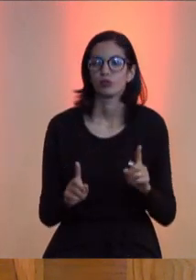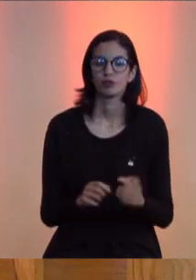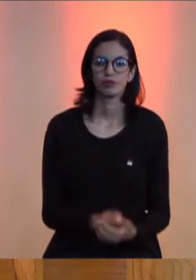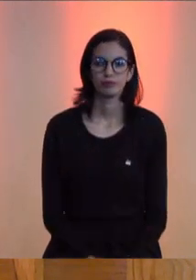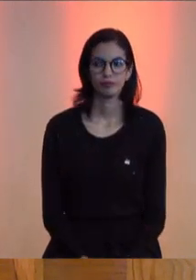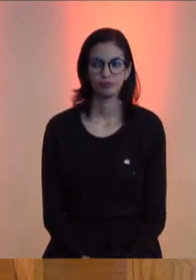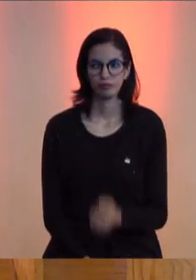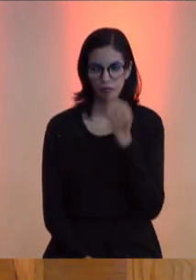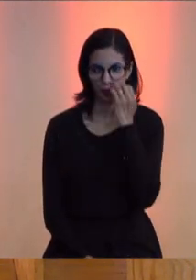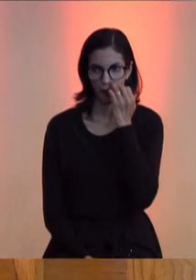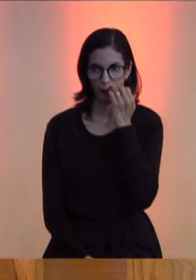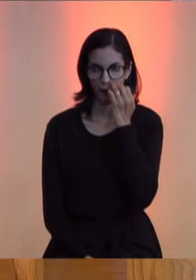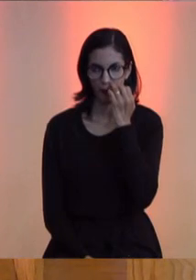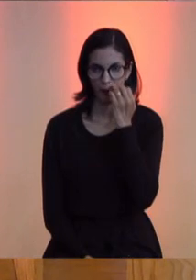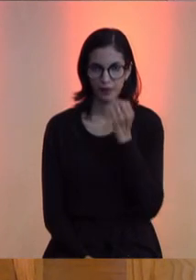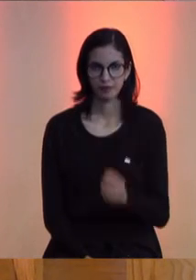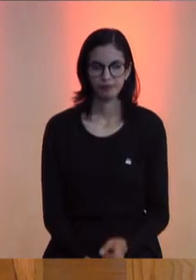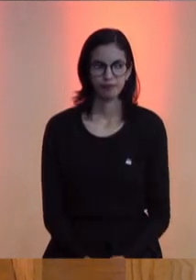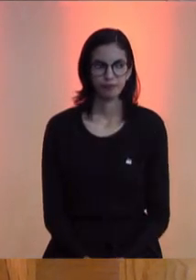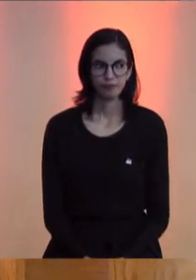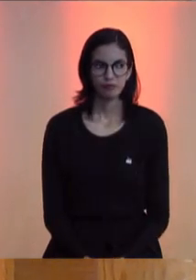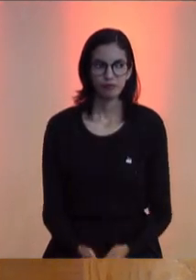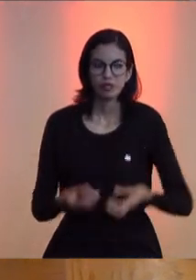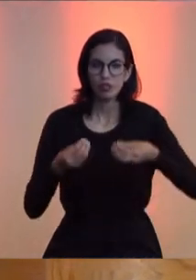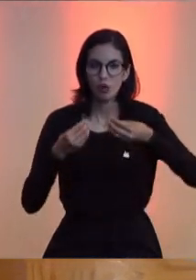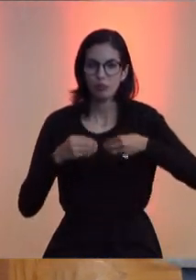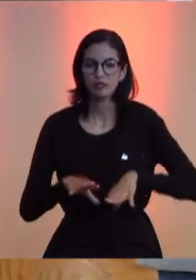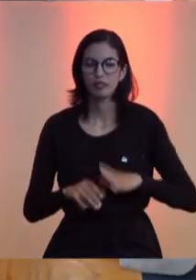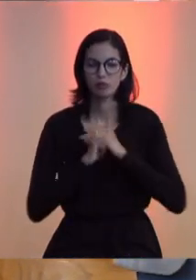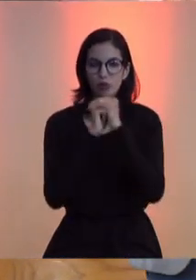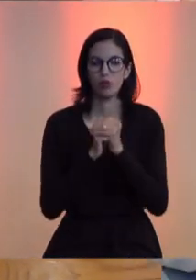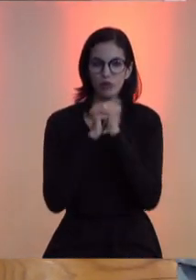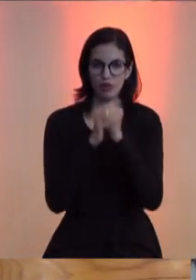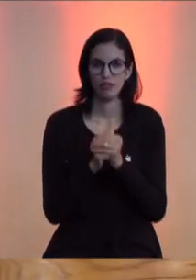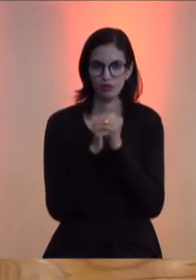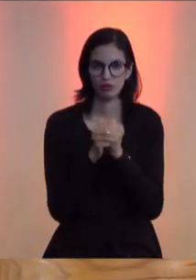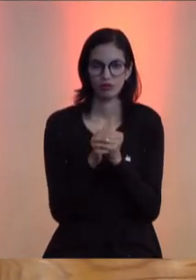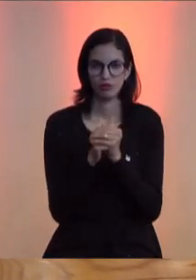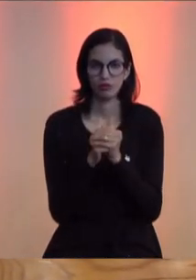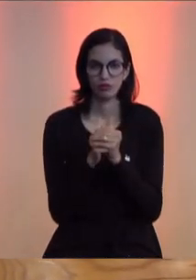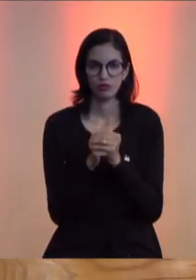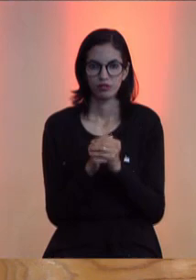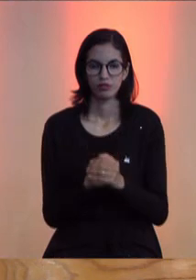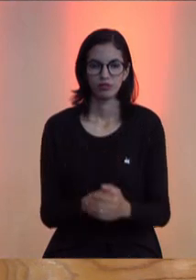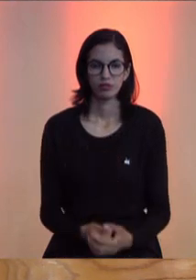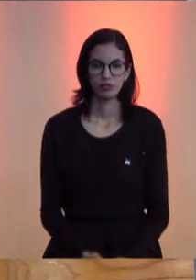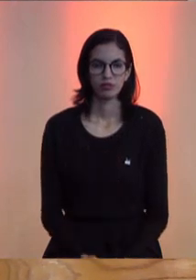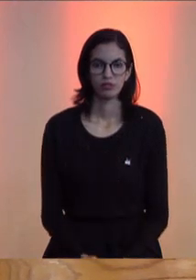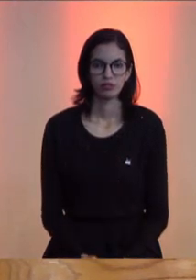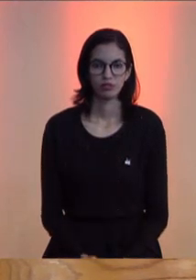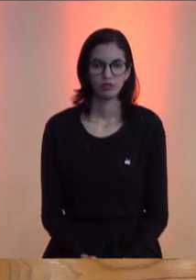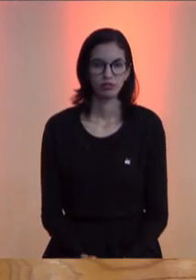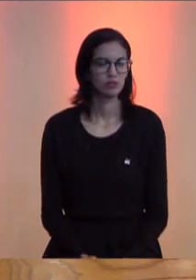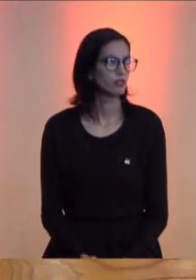Porque comenzaste tu día en oración. Can I challenge those who are listening on the website? Puedo dar un desafío a los que están